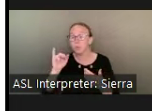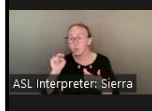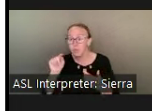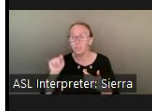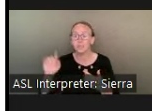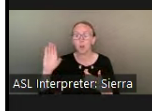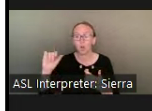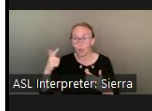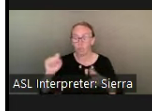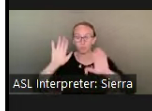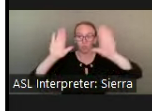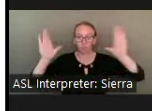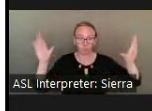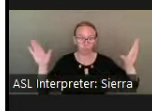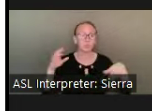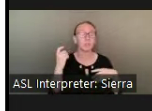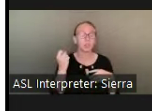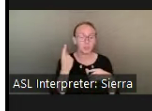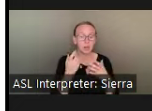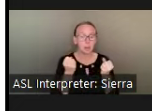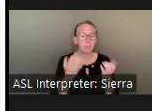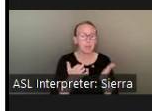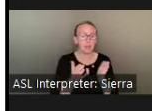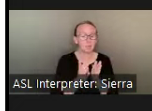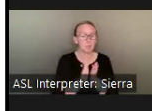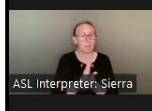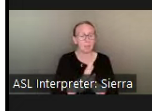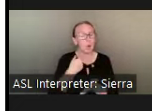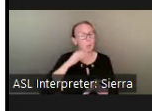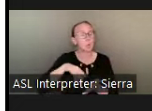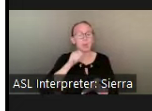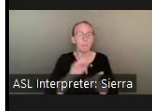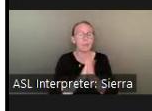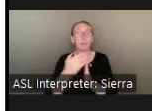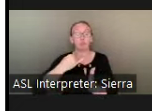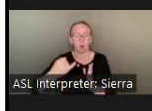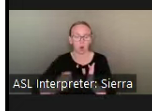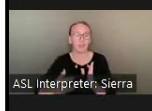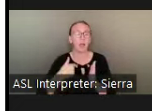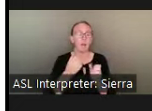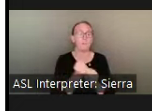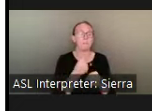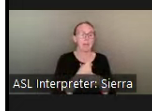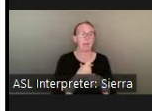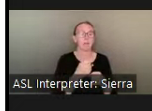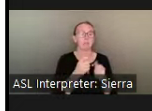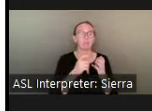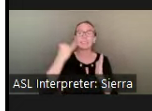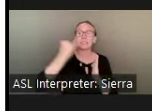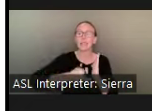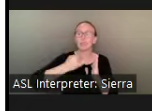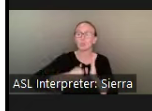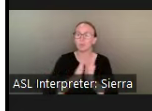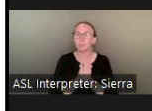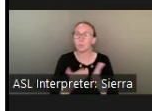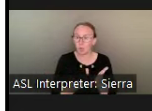was not going to get made into a drawing got turned into these blank kind of sketchbooks. So everything, I tried